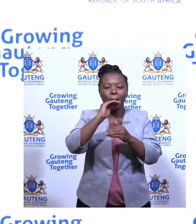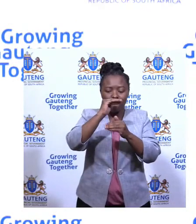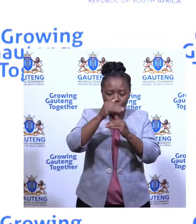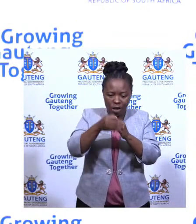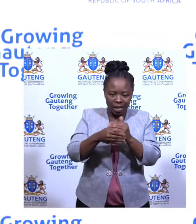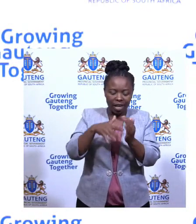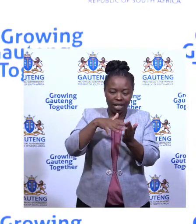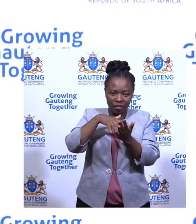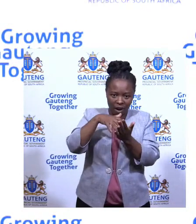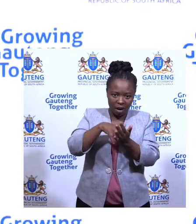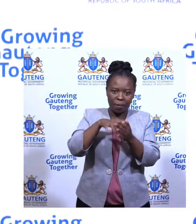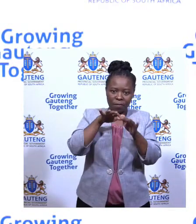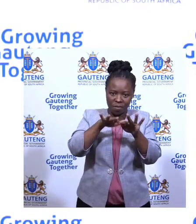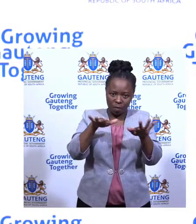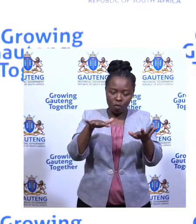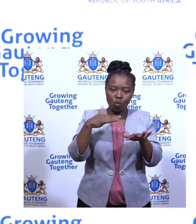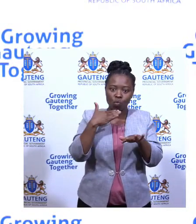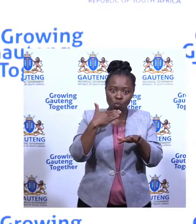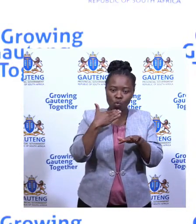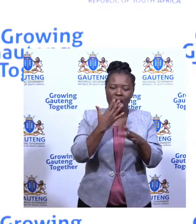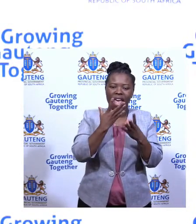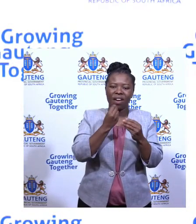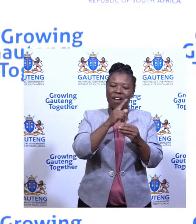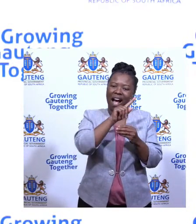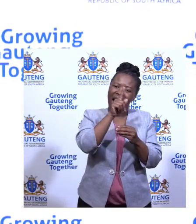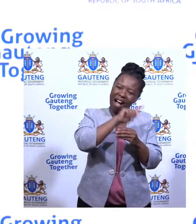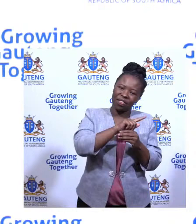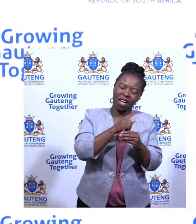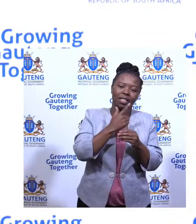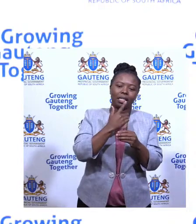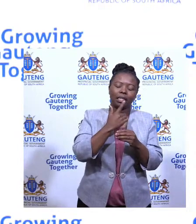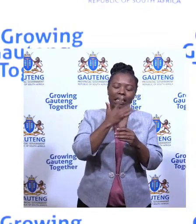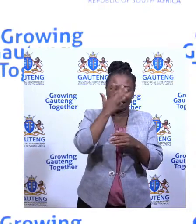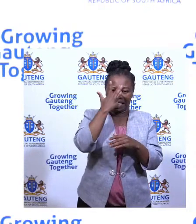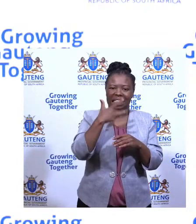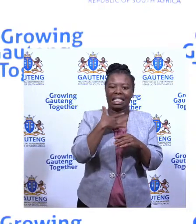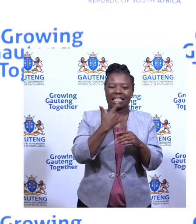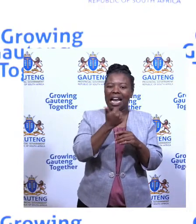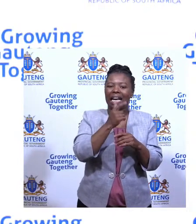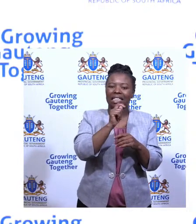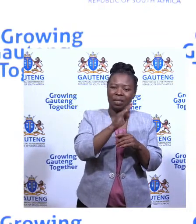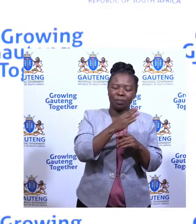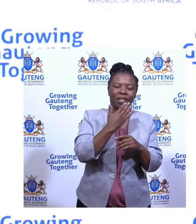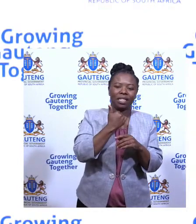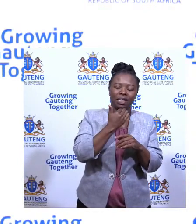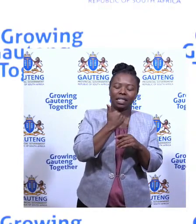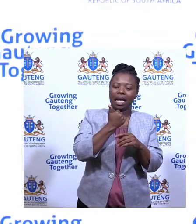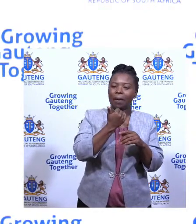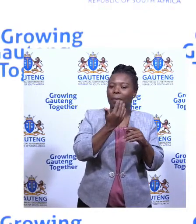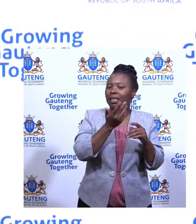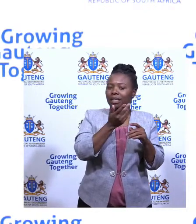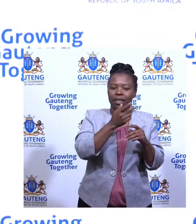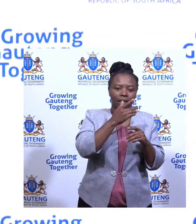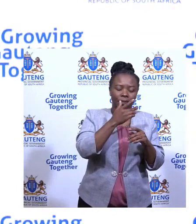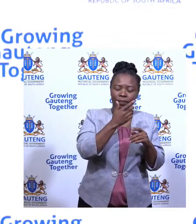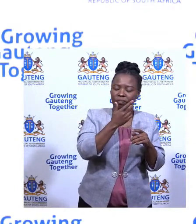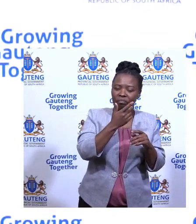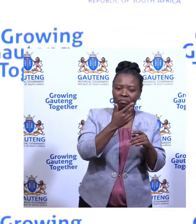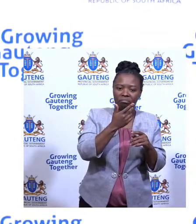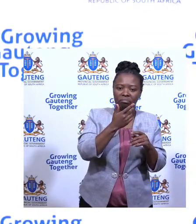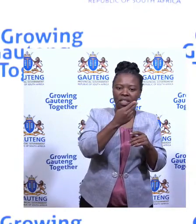elderly people and people with comorbidities. And so there's some evidence from elsewhere showing if you can do that, as well as social distancing,